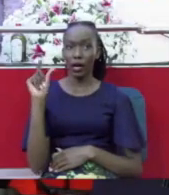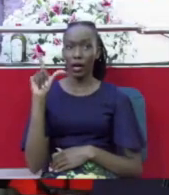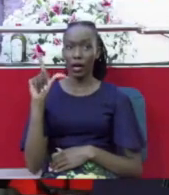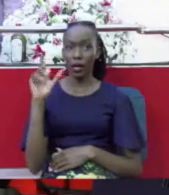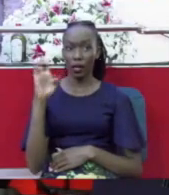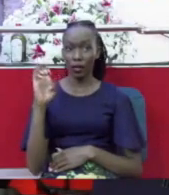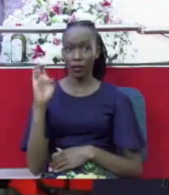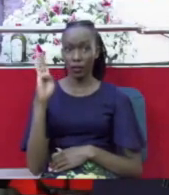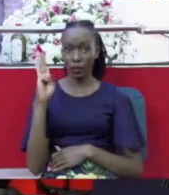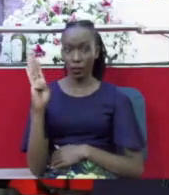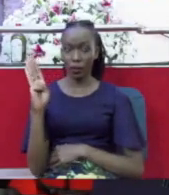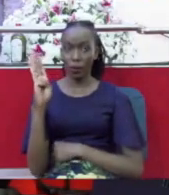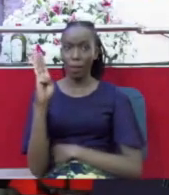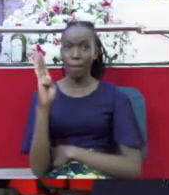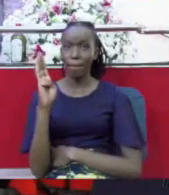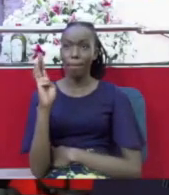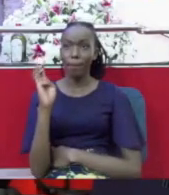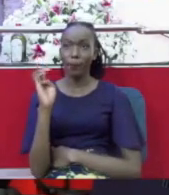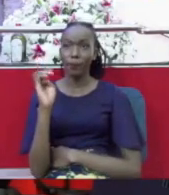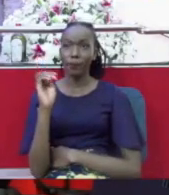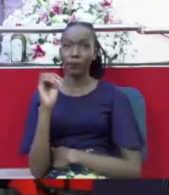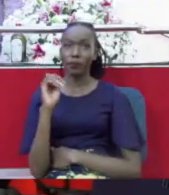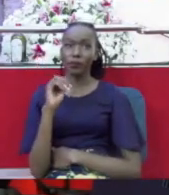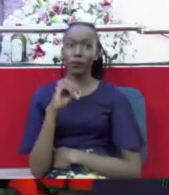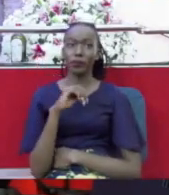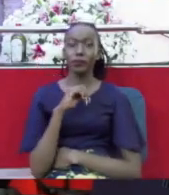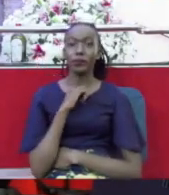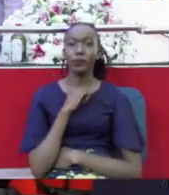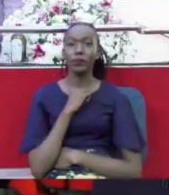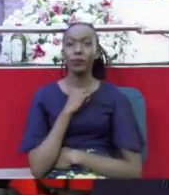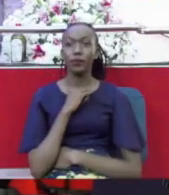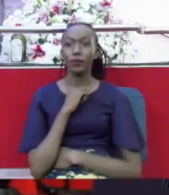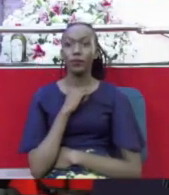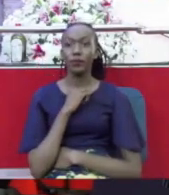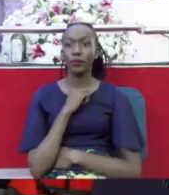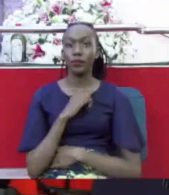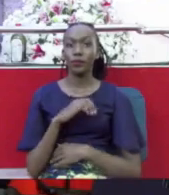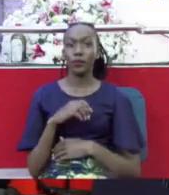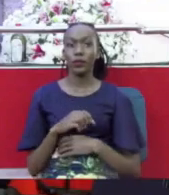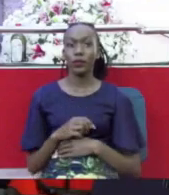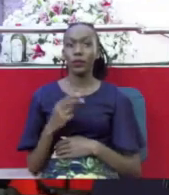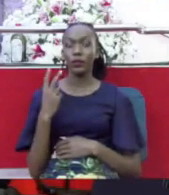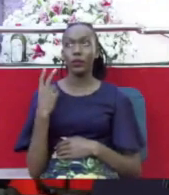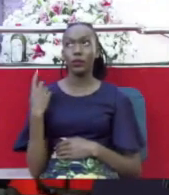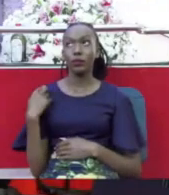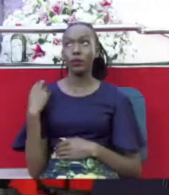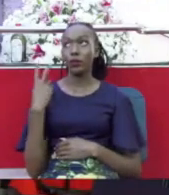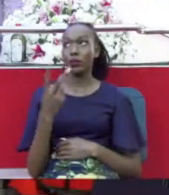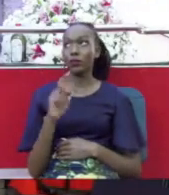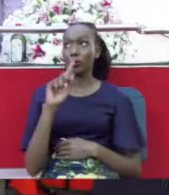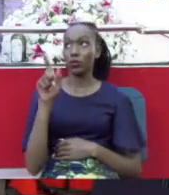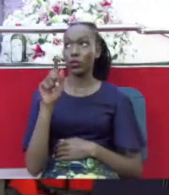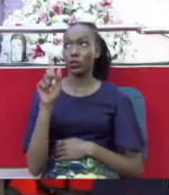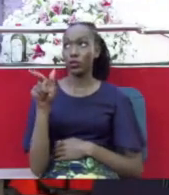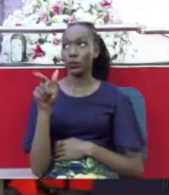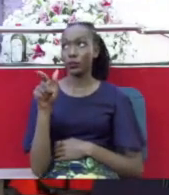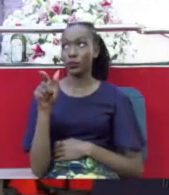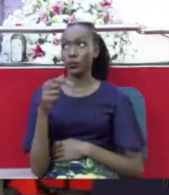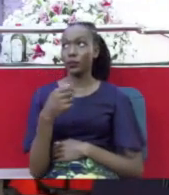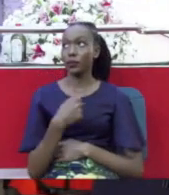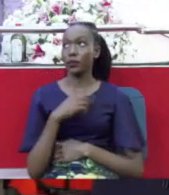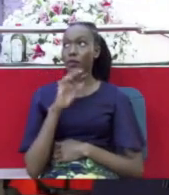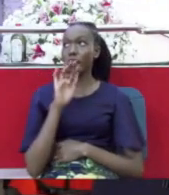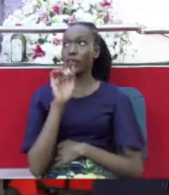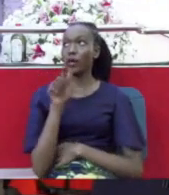me. Kuna hali ya kutoamini ndani yangu. And the second question that it leads me to ask is this. Swali la pili ni hili.